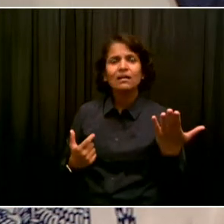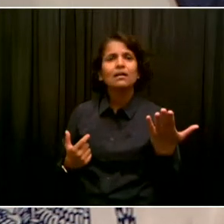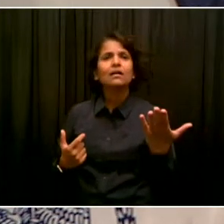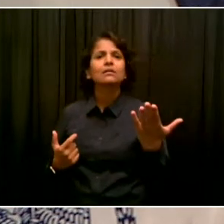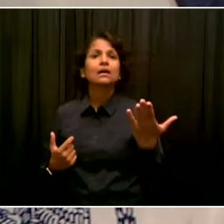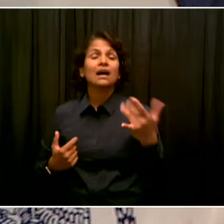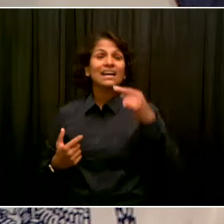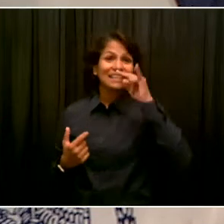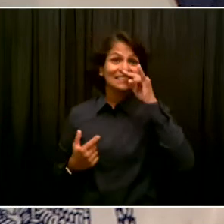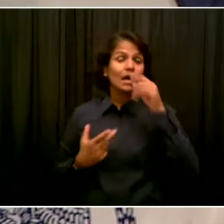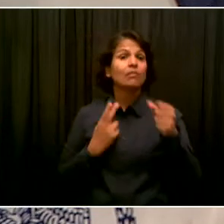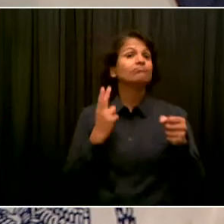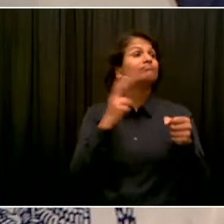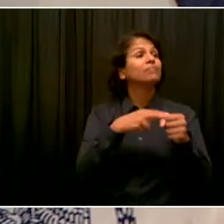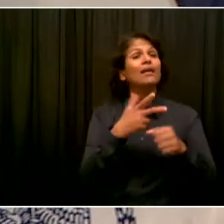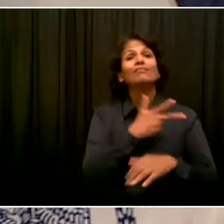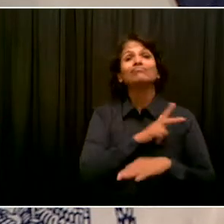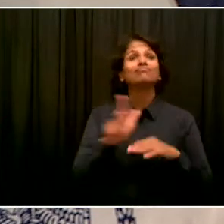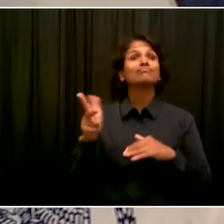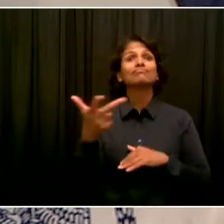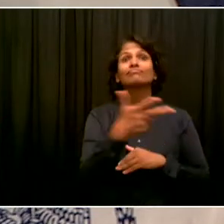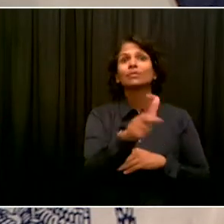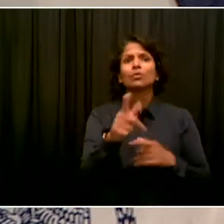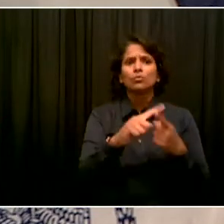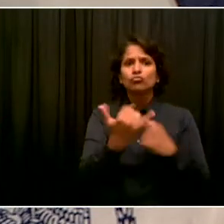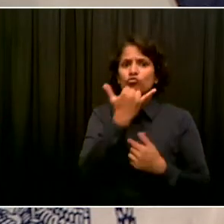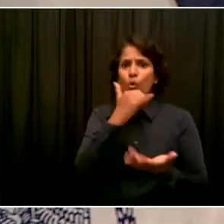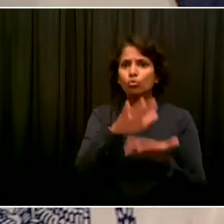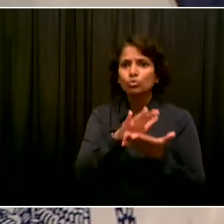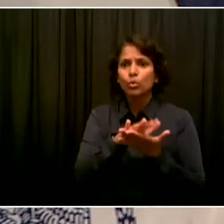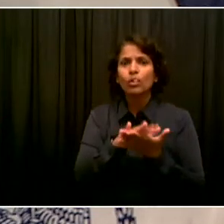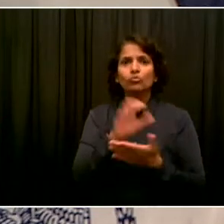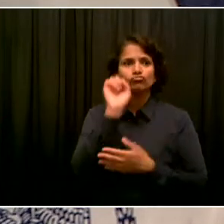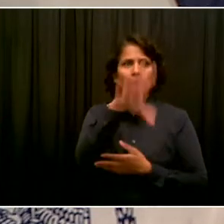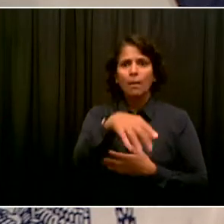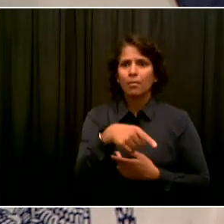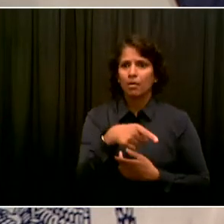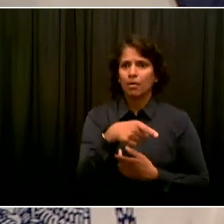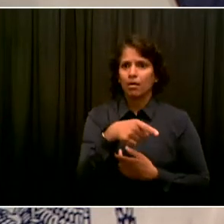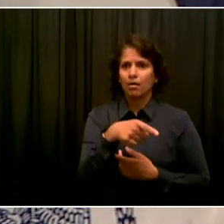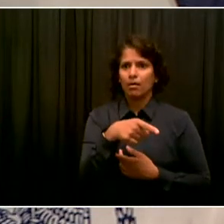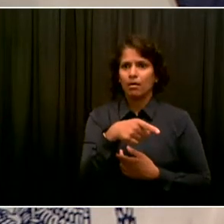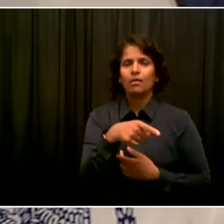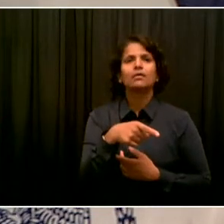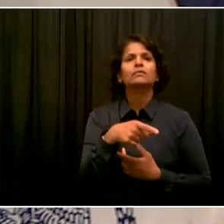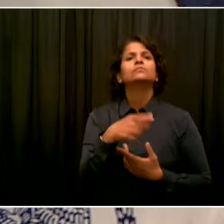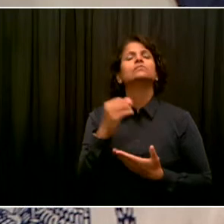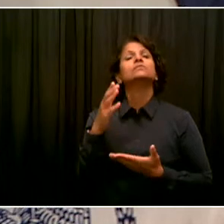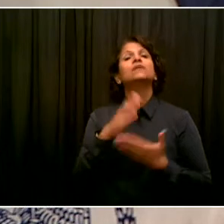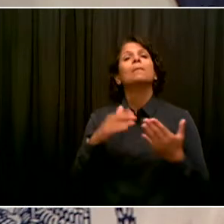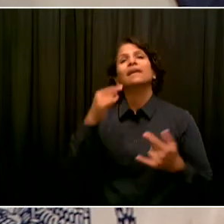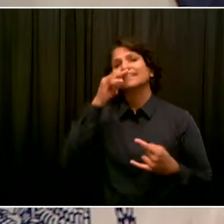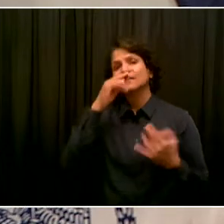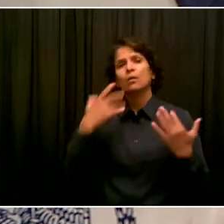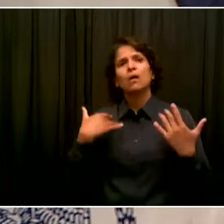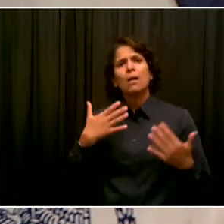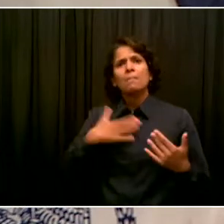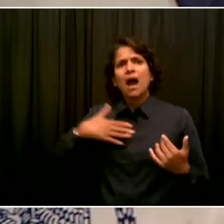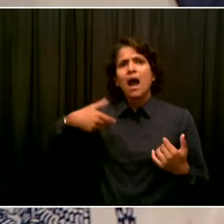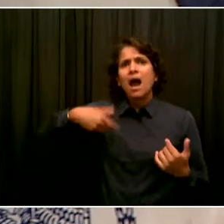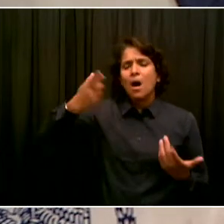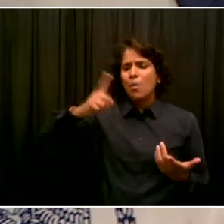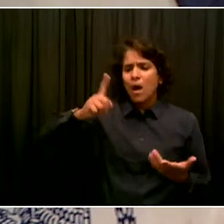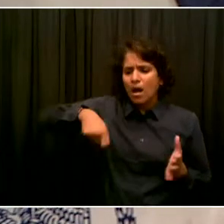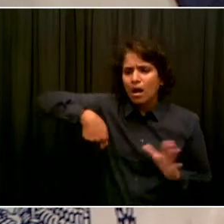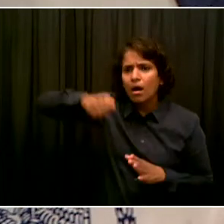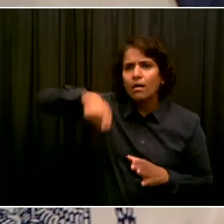other cities and states are considering calling the National Guard to try to get school buses running efficiently, I'm wondering